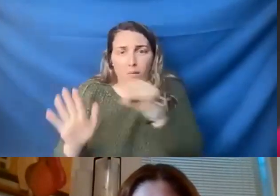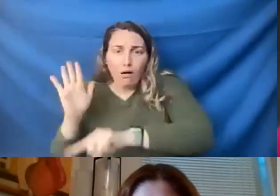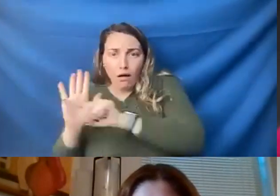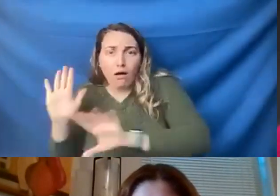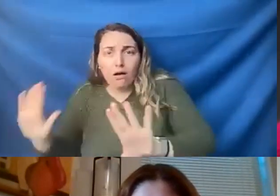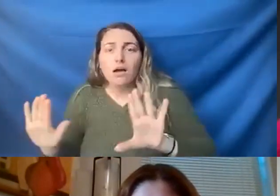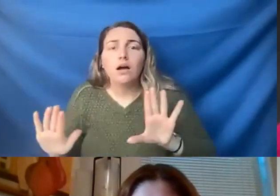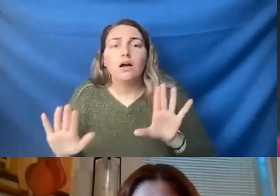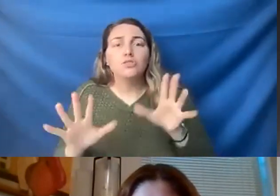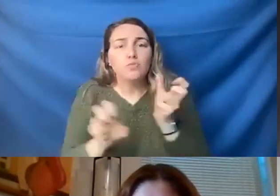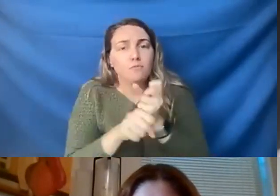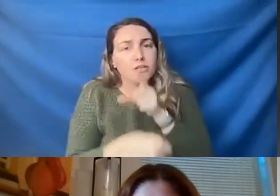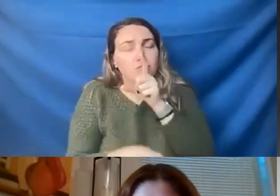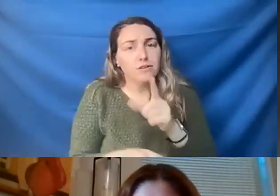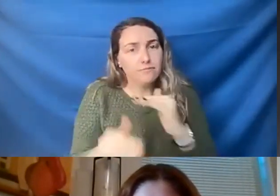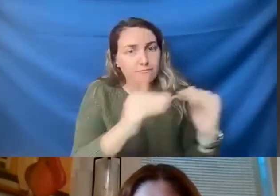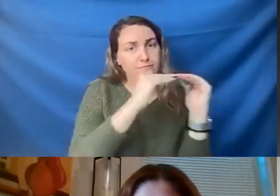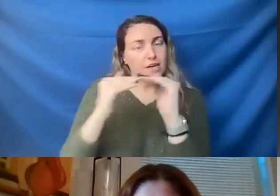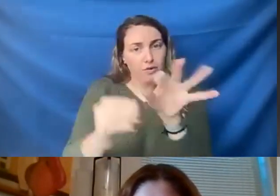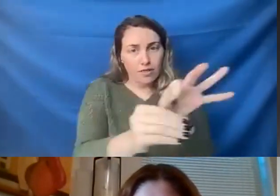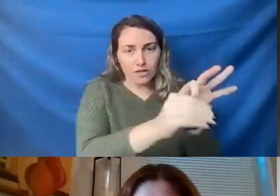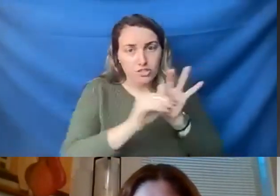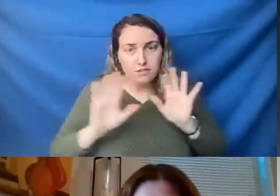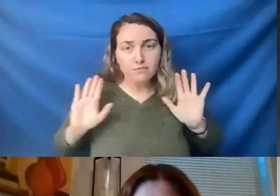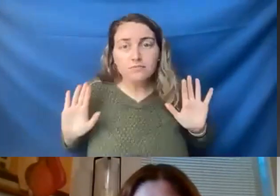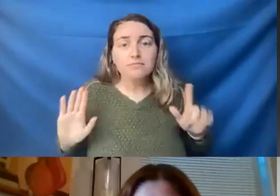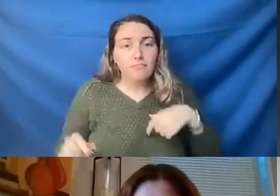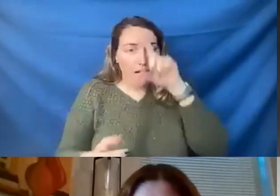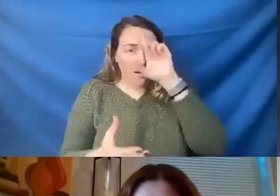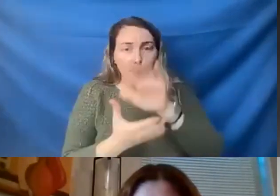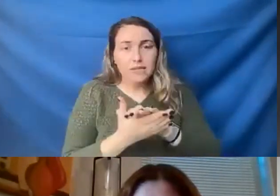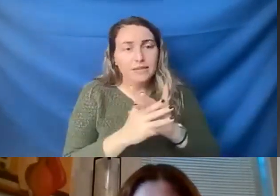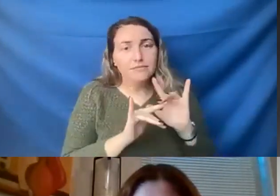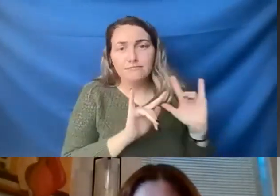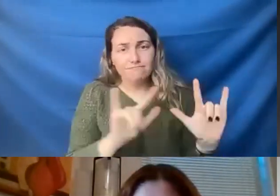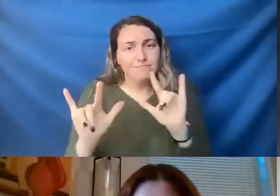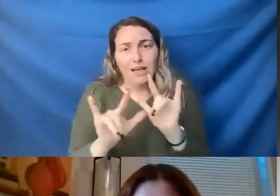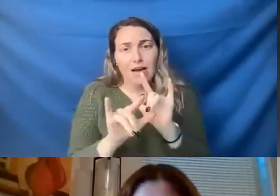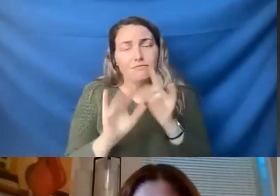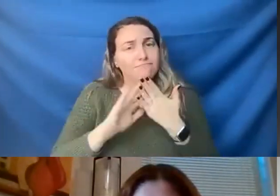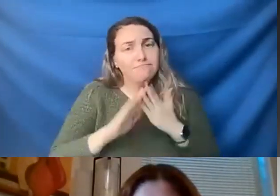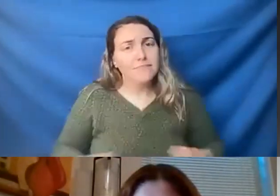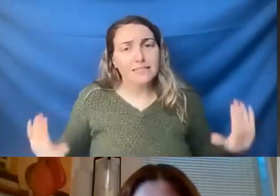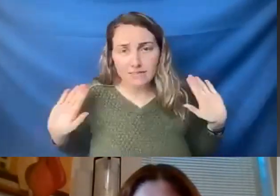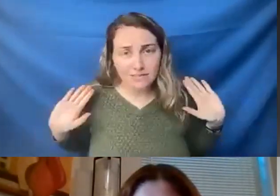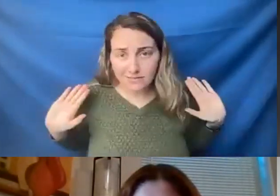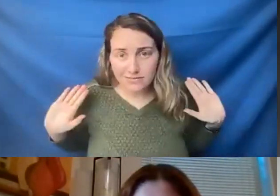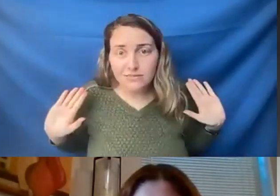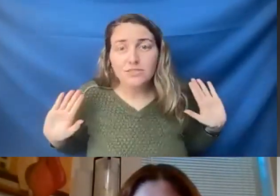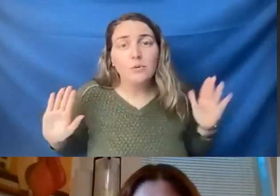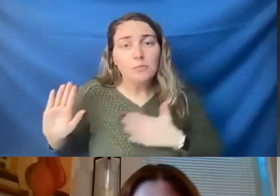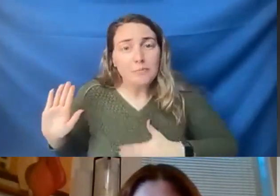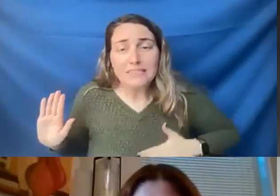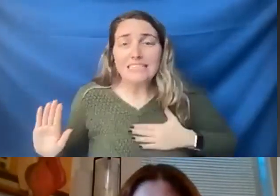fair vote, a fair election. I believe in love and peace and strong on that. So can we